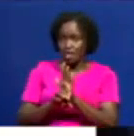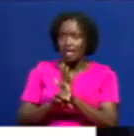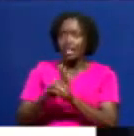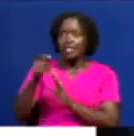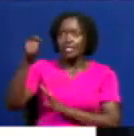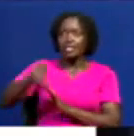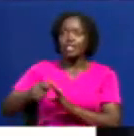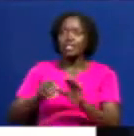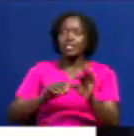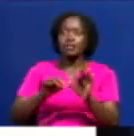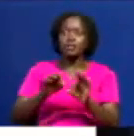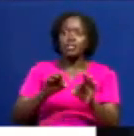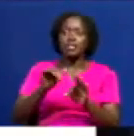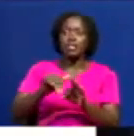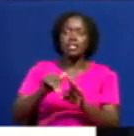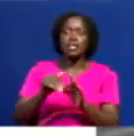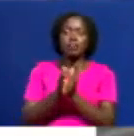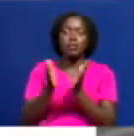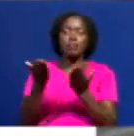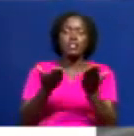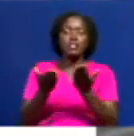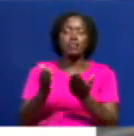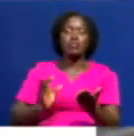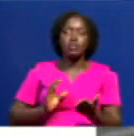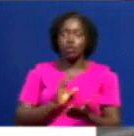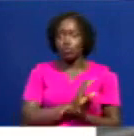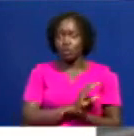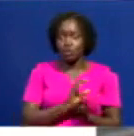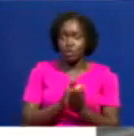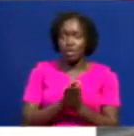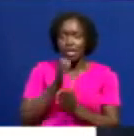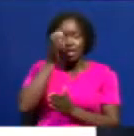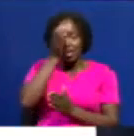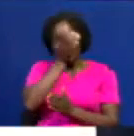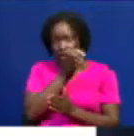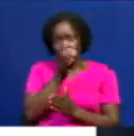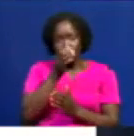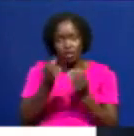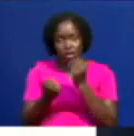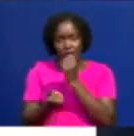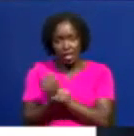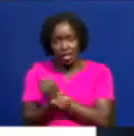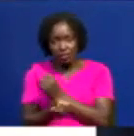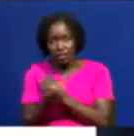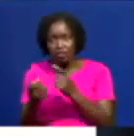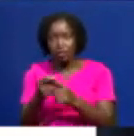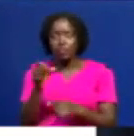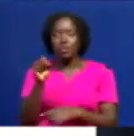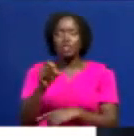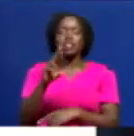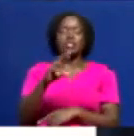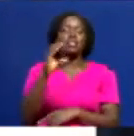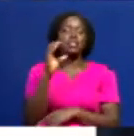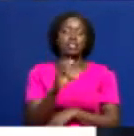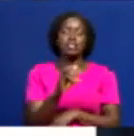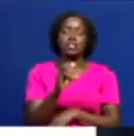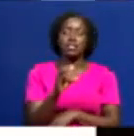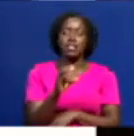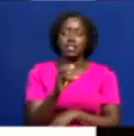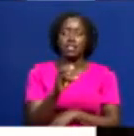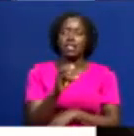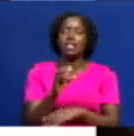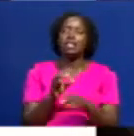judges further held that the Public Service Commission erred by ignoring to seek advice from the Salaries and Remuneration Commission